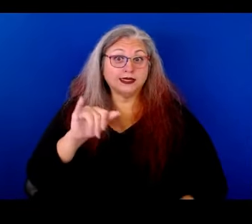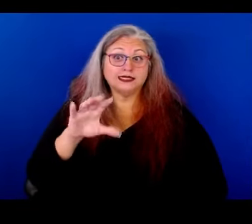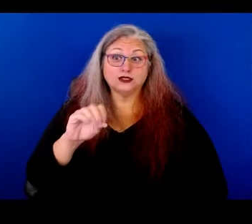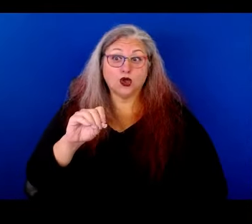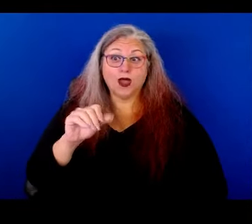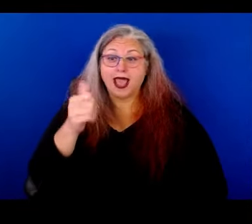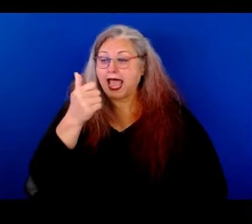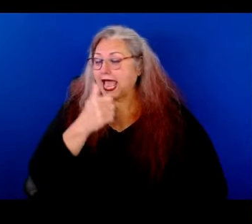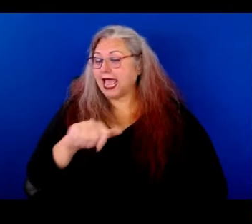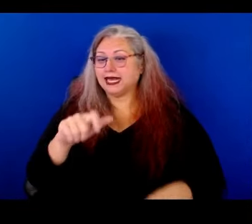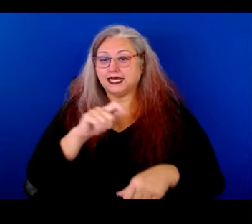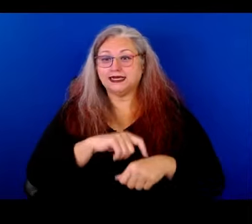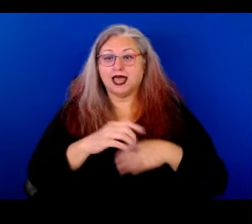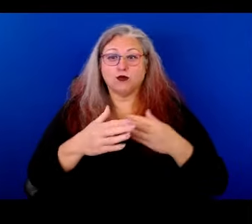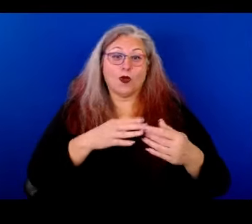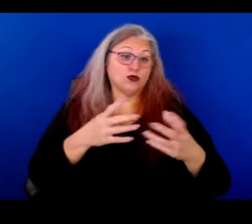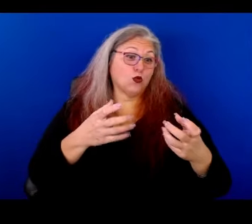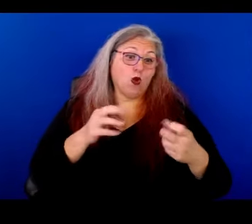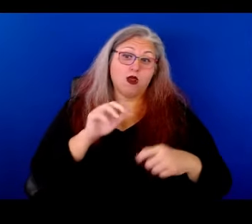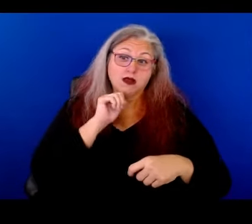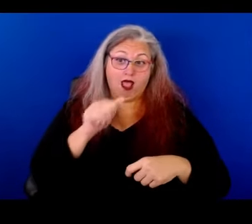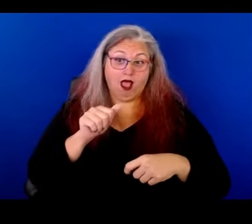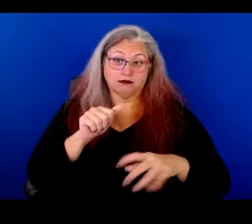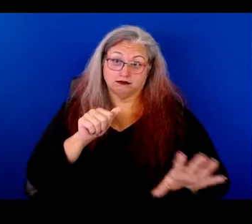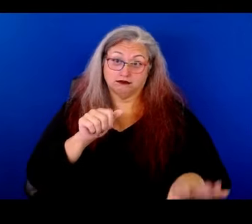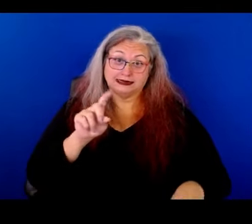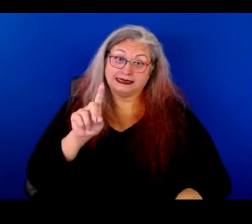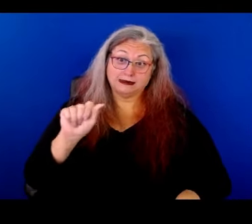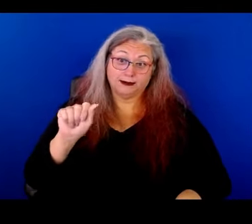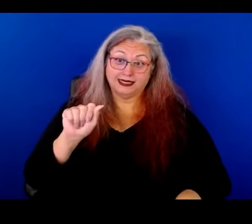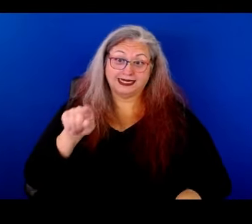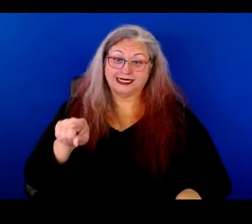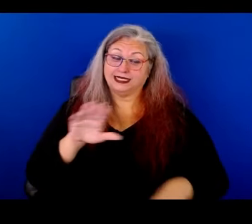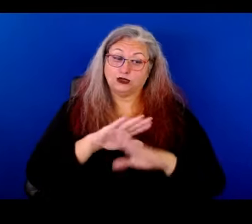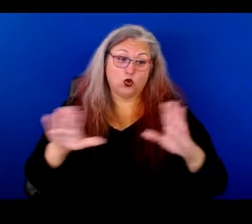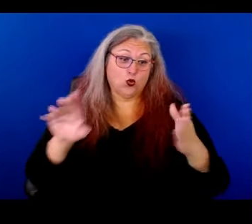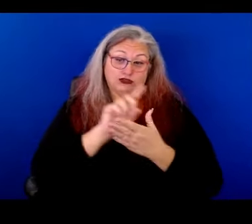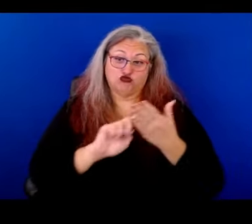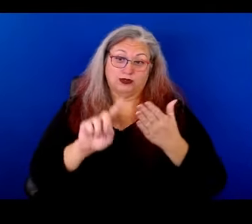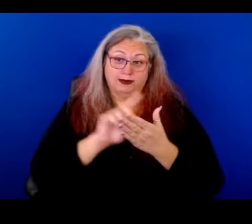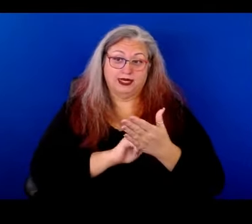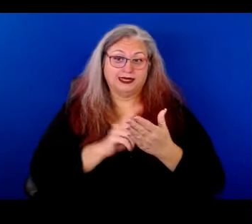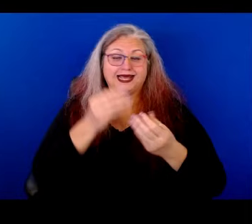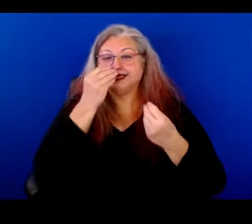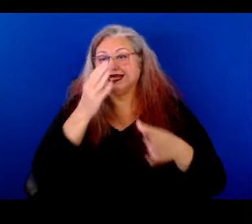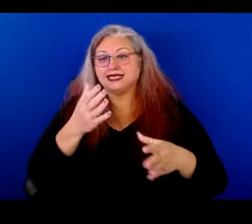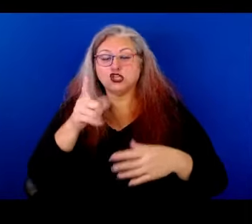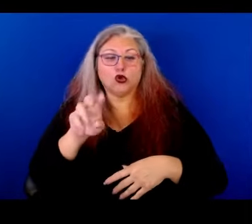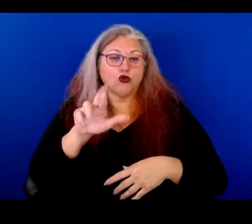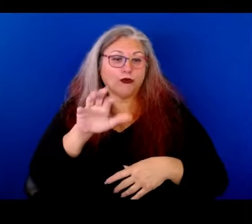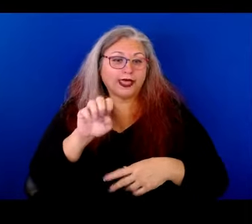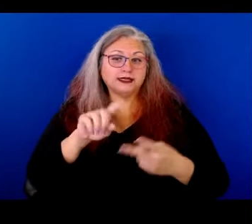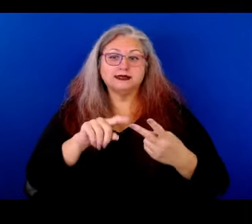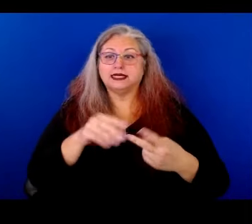join the disco at any time, whether you want to or not. Disability does not discriminate. It doesn't care what race